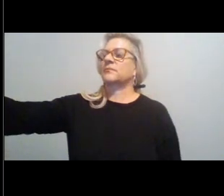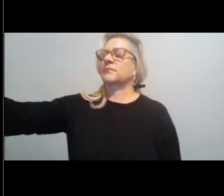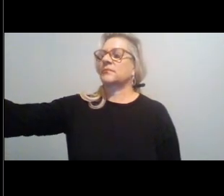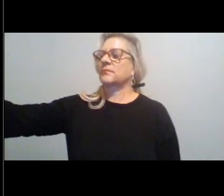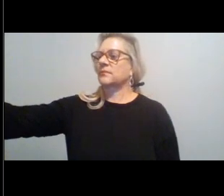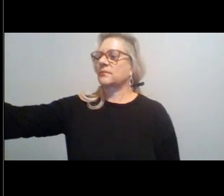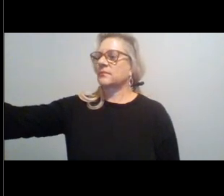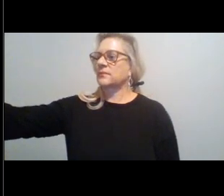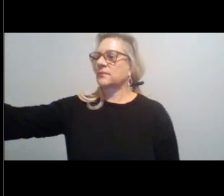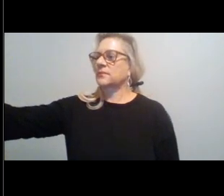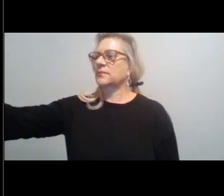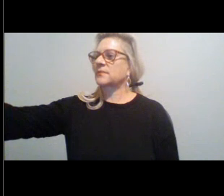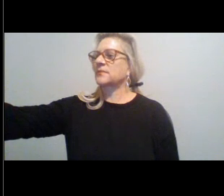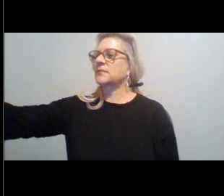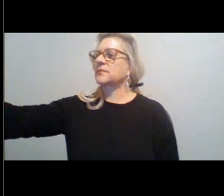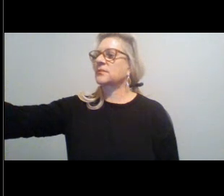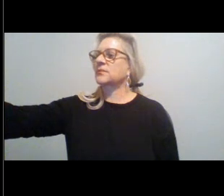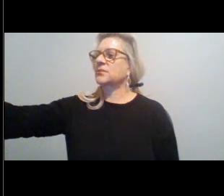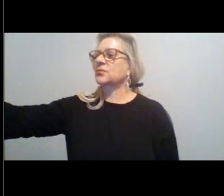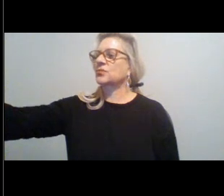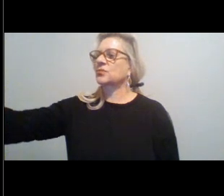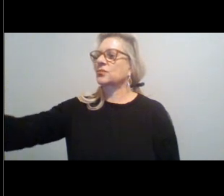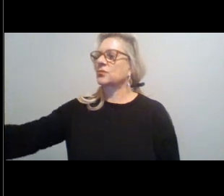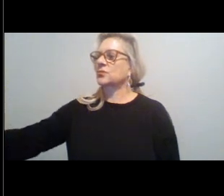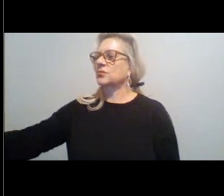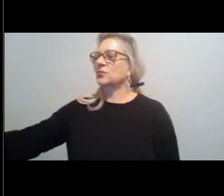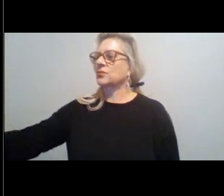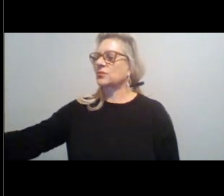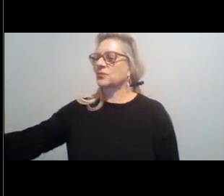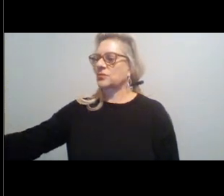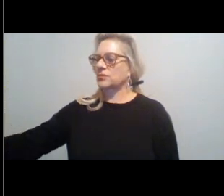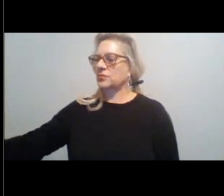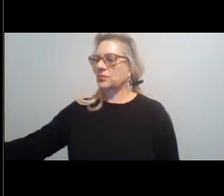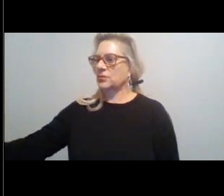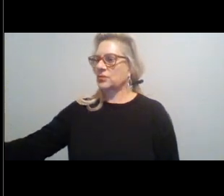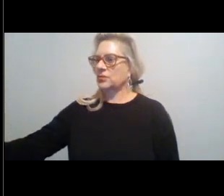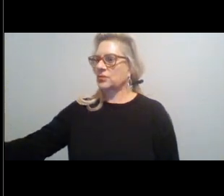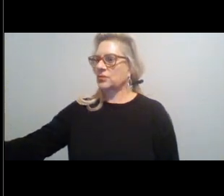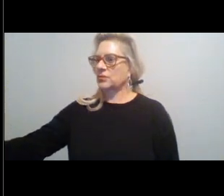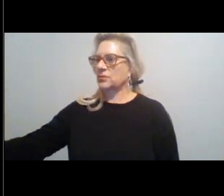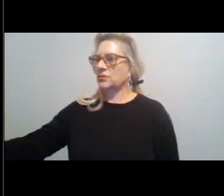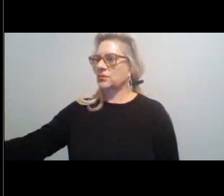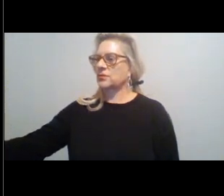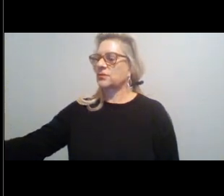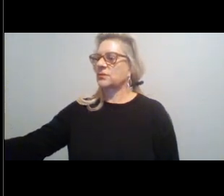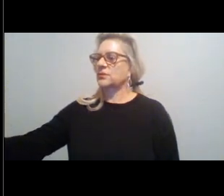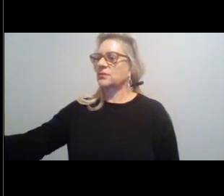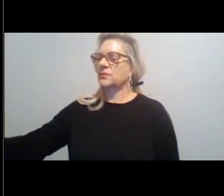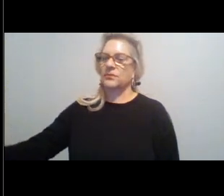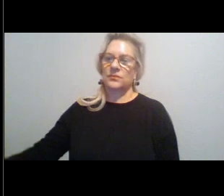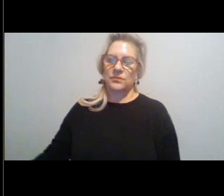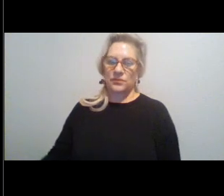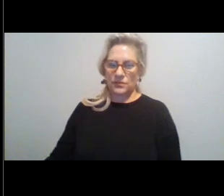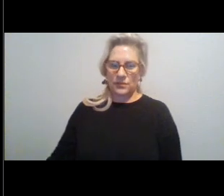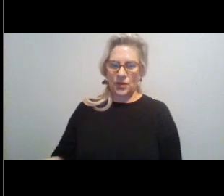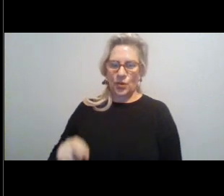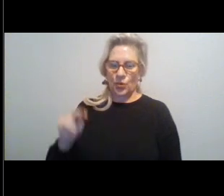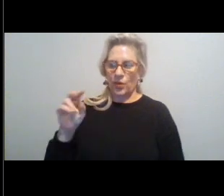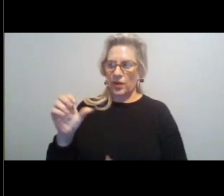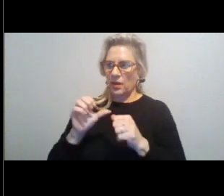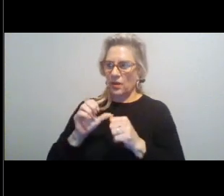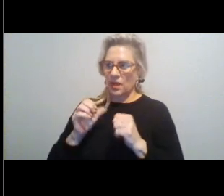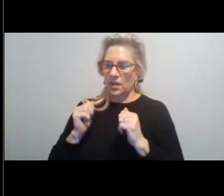tricycles. And I went beyond a slide. This is the universe of streets in the South Bay, and to just locate you, the northern area, the